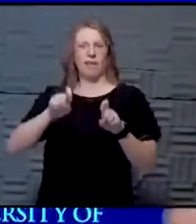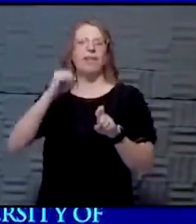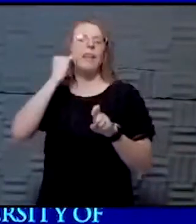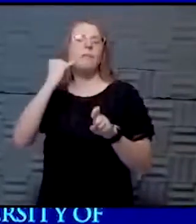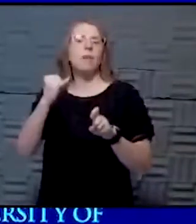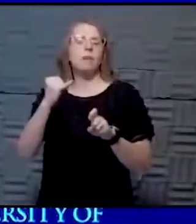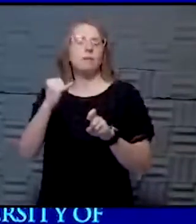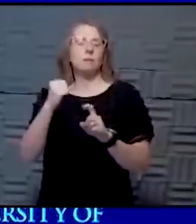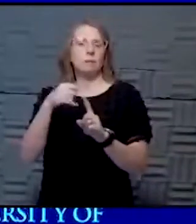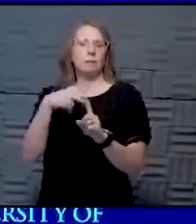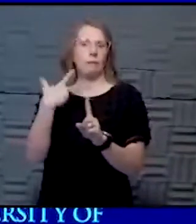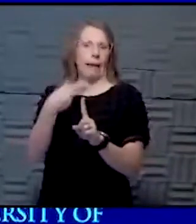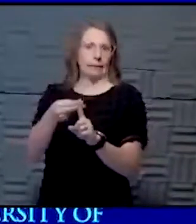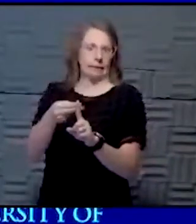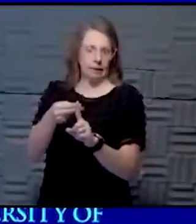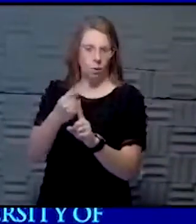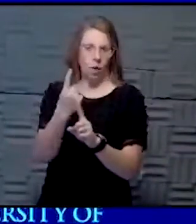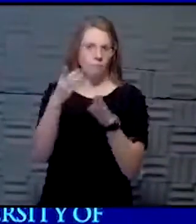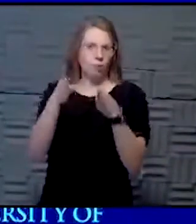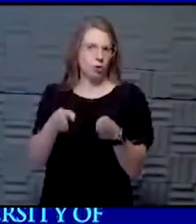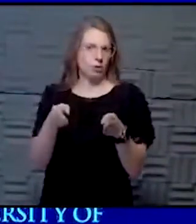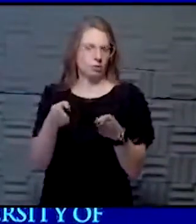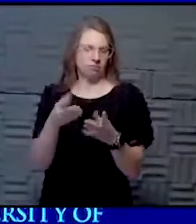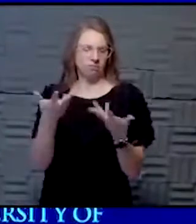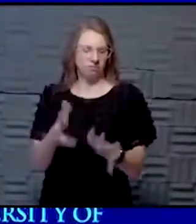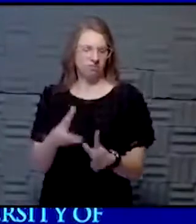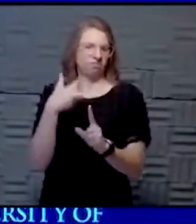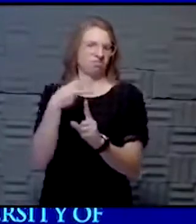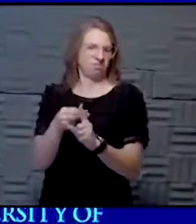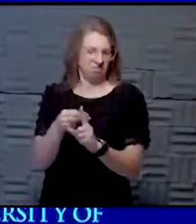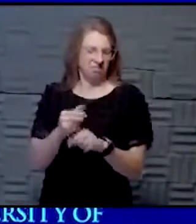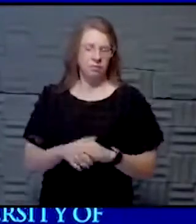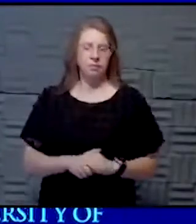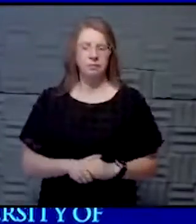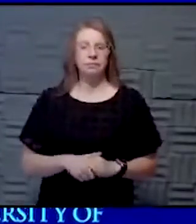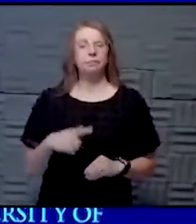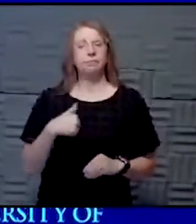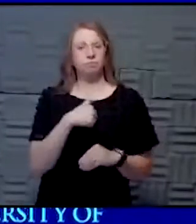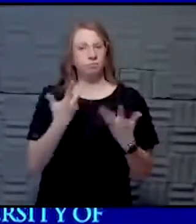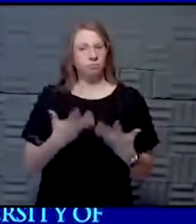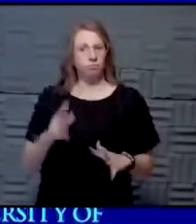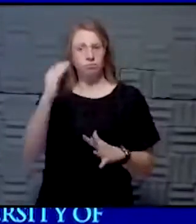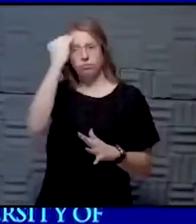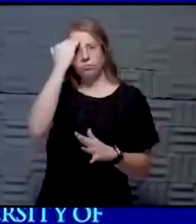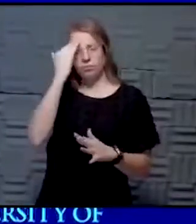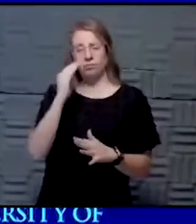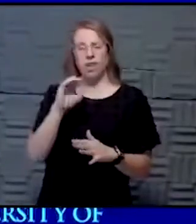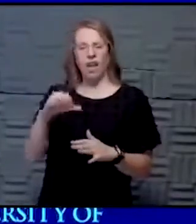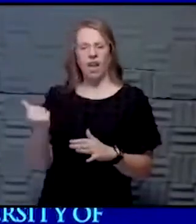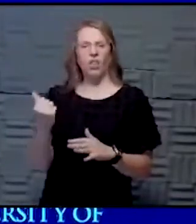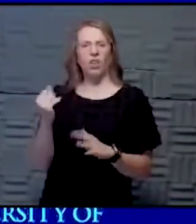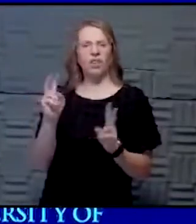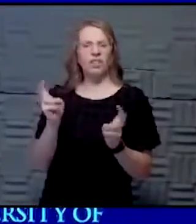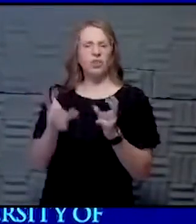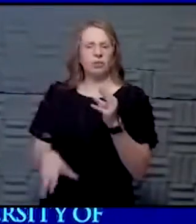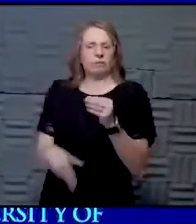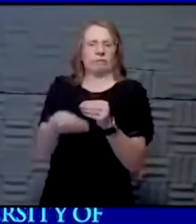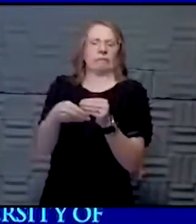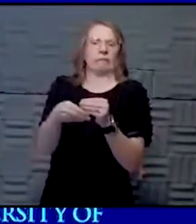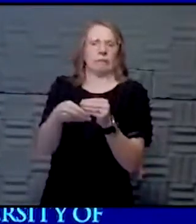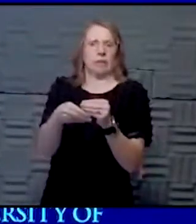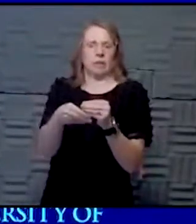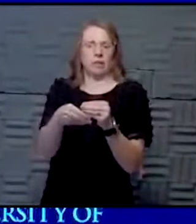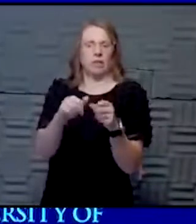only have one person who's been vaccinated here with that. And we do know that sometimes there are underlying issues that a vaccine may not take, but the